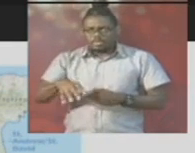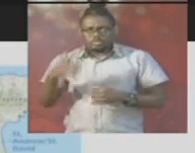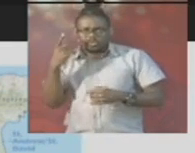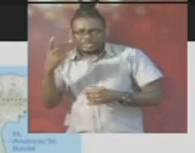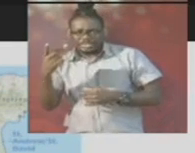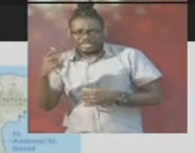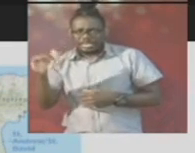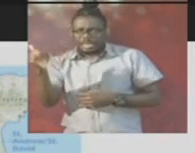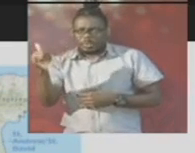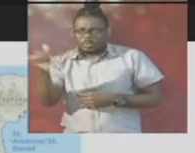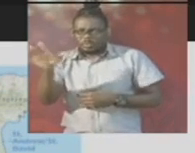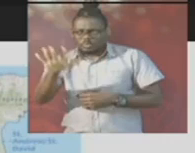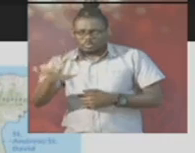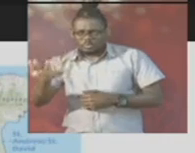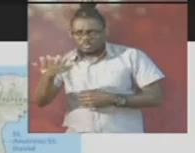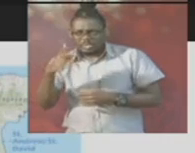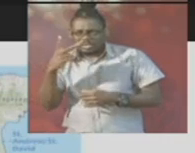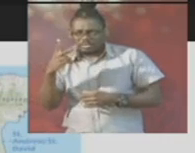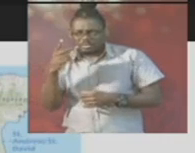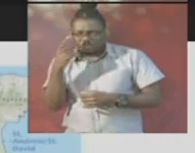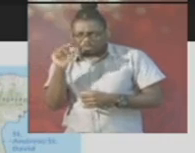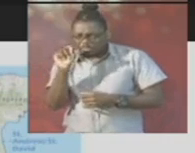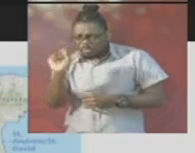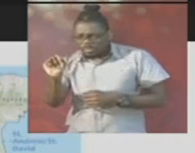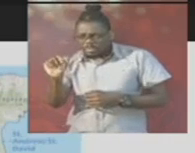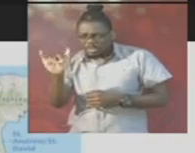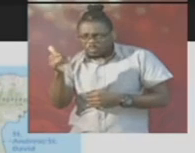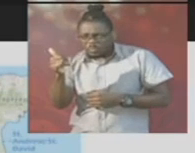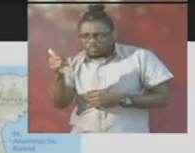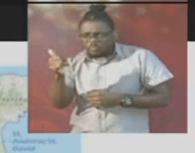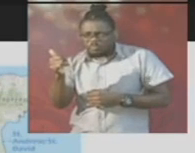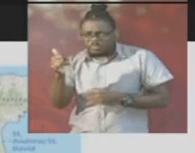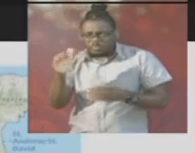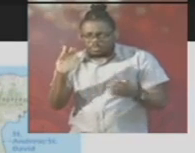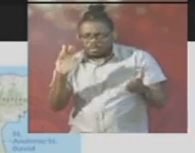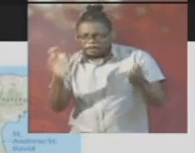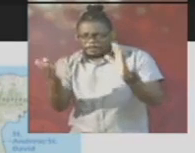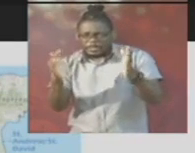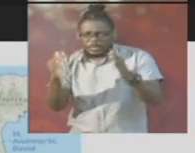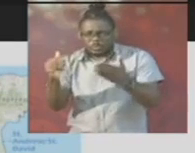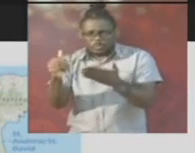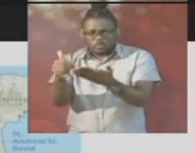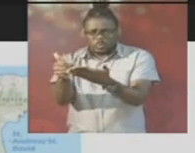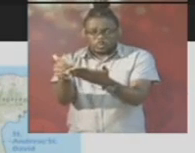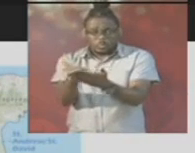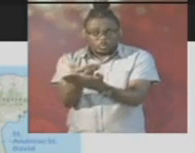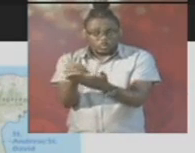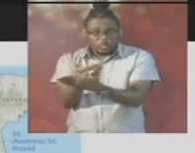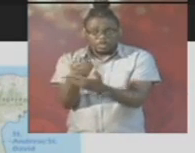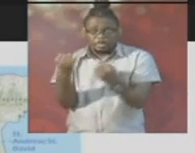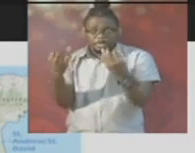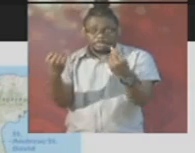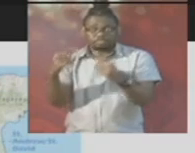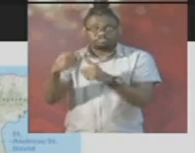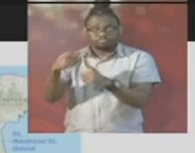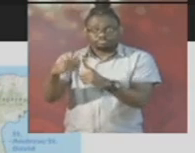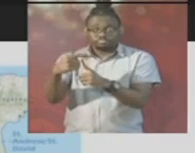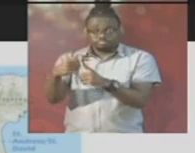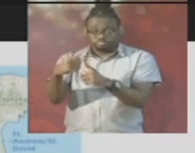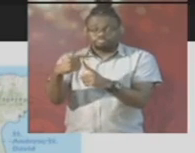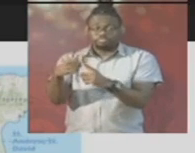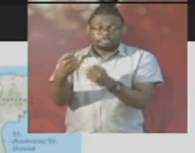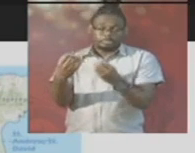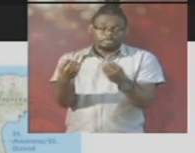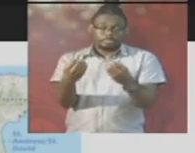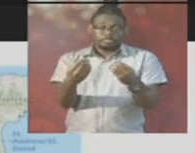the number of yellow dots is proportional to the number of new cases for each week. So as we move to the next slide, we move from week 12 to week